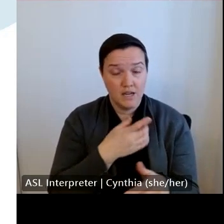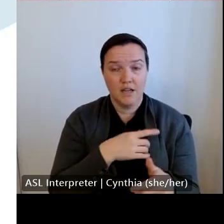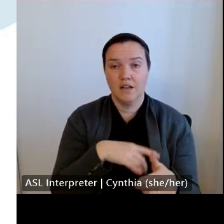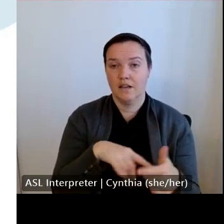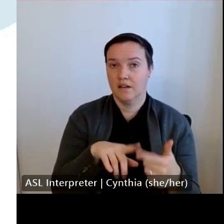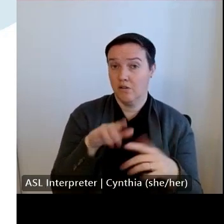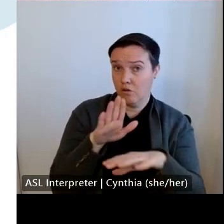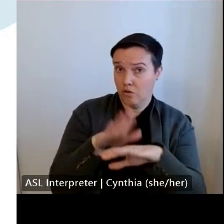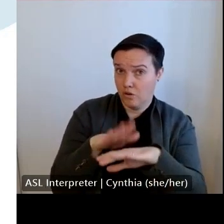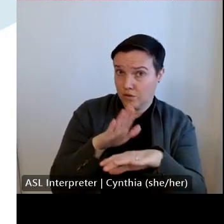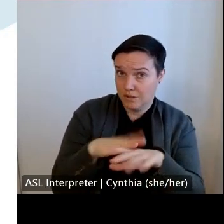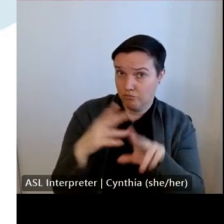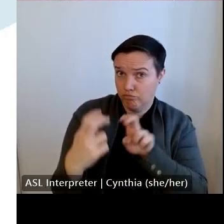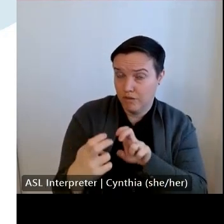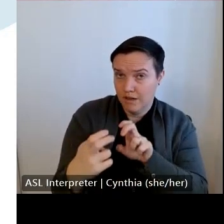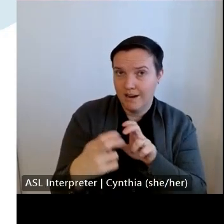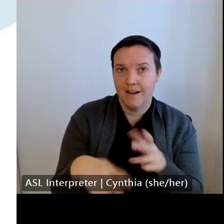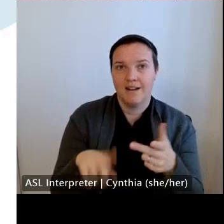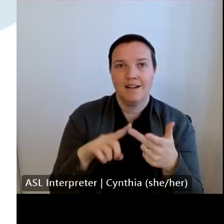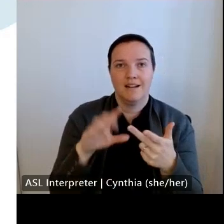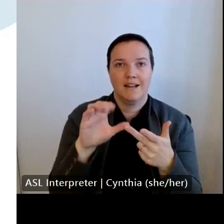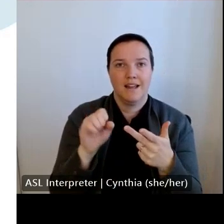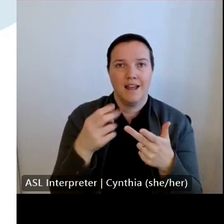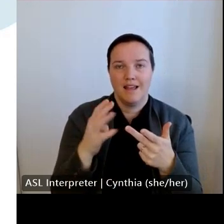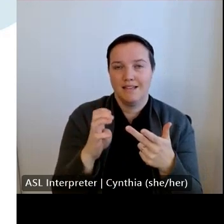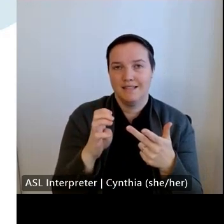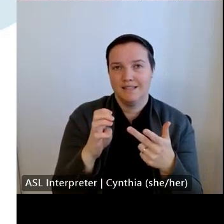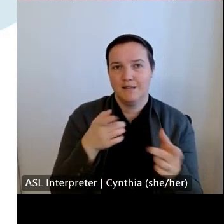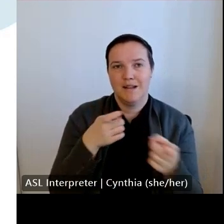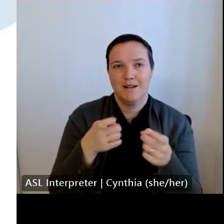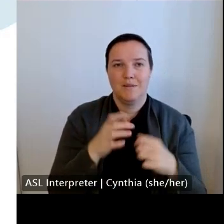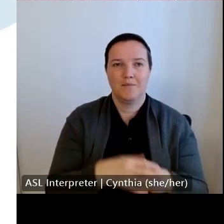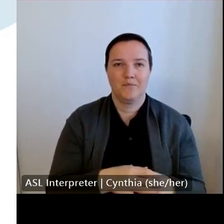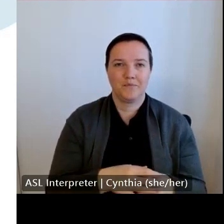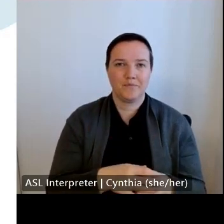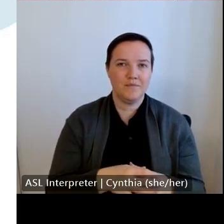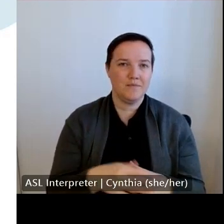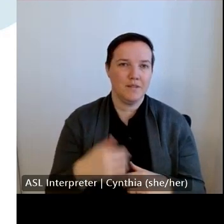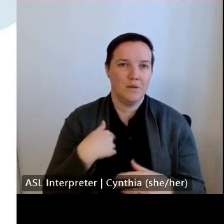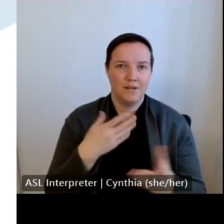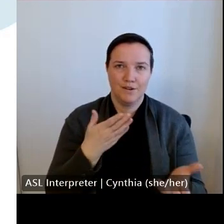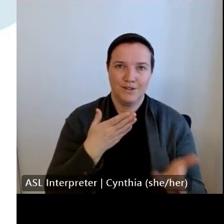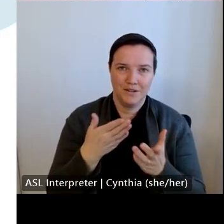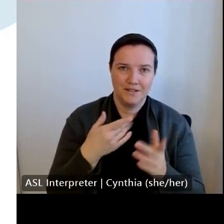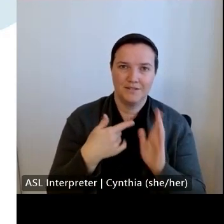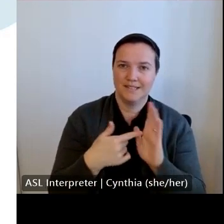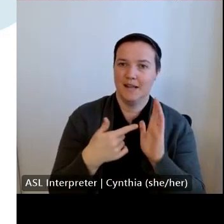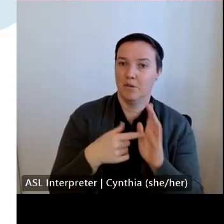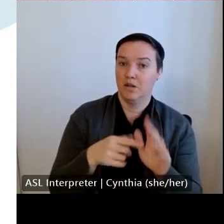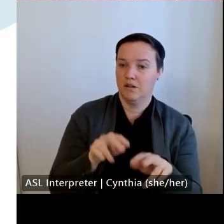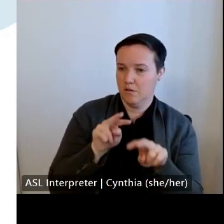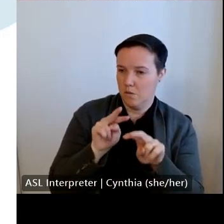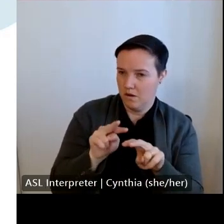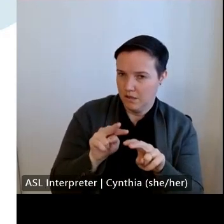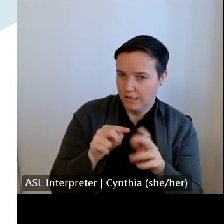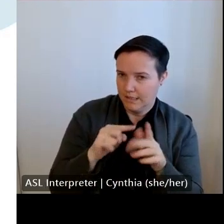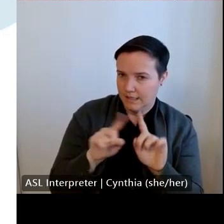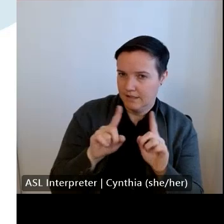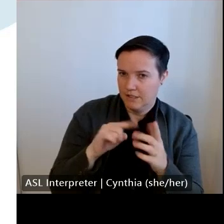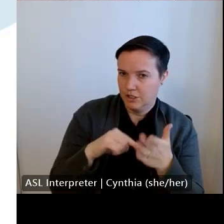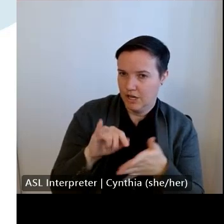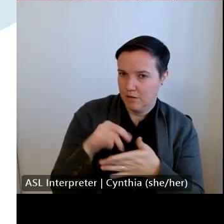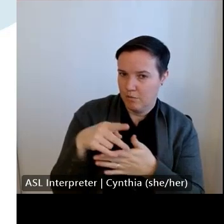consultations, and case management. Retention services, including monitoring at different checkpoints and ongoing